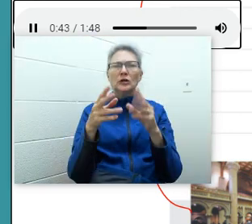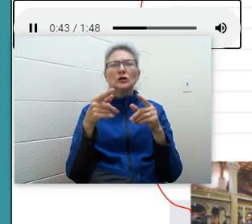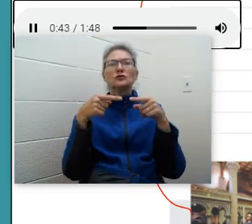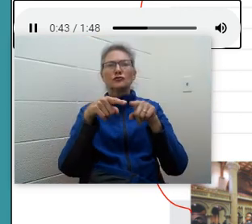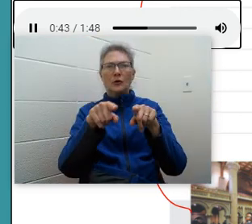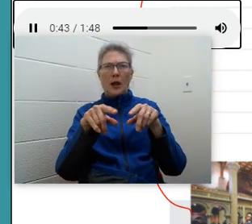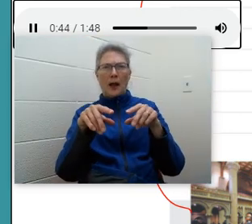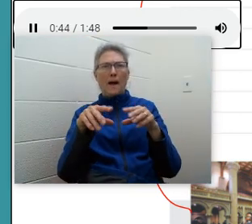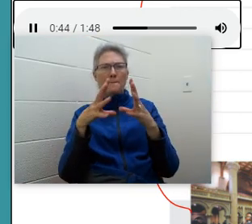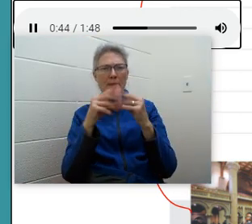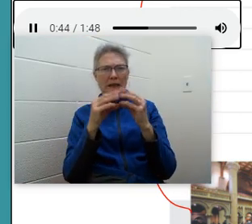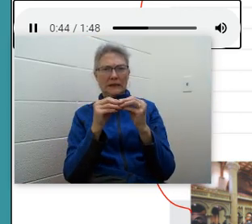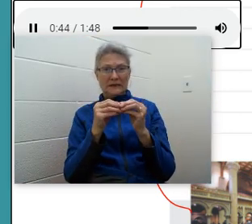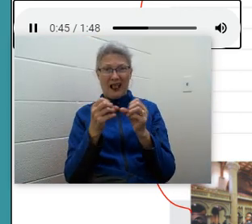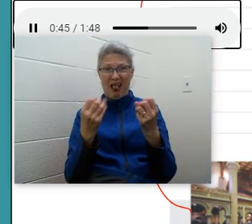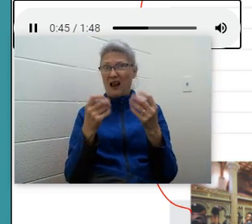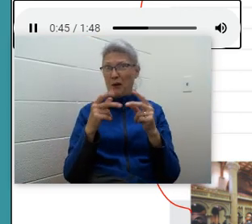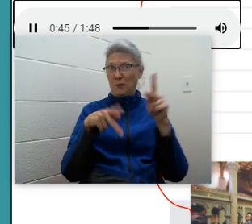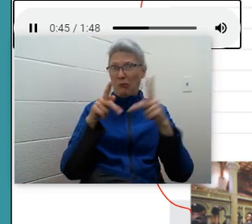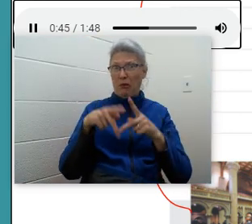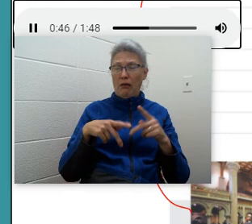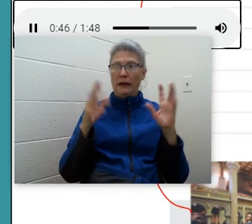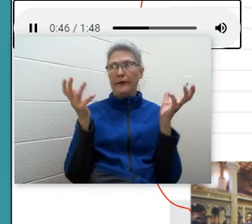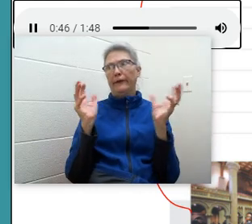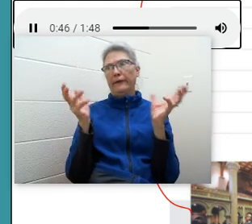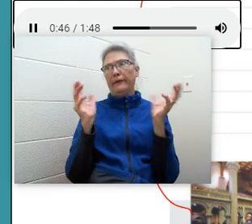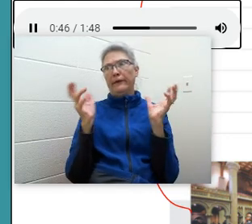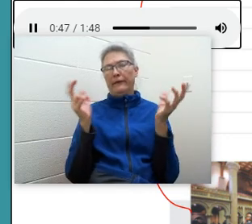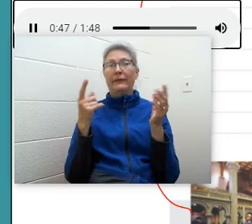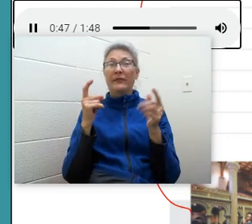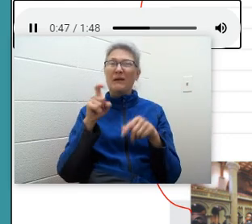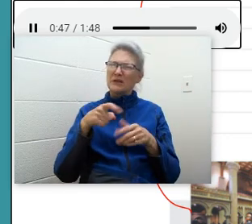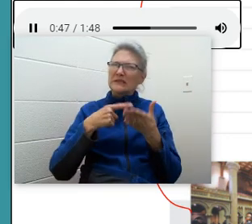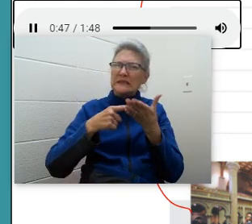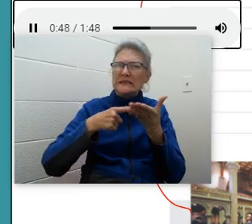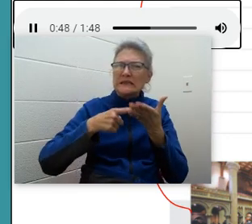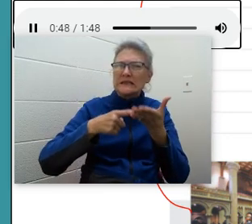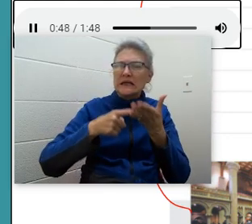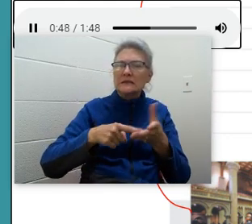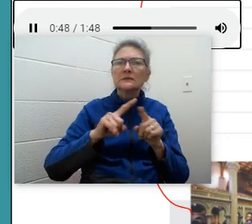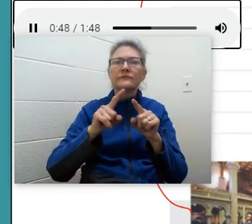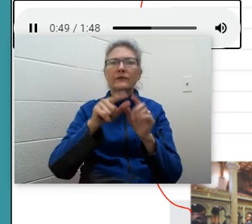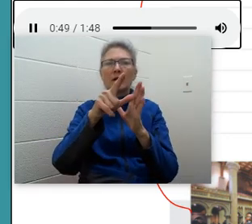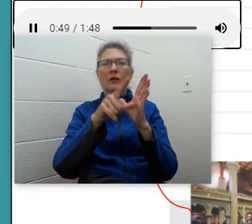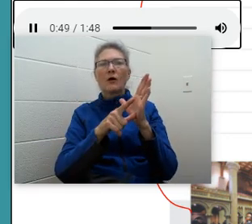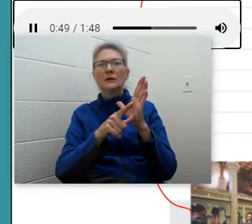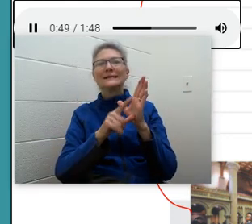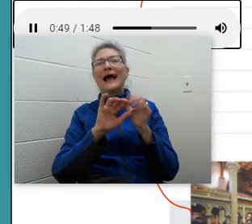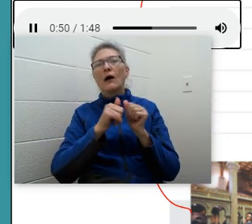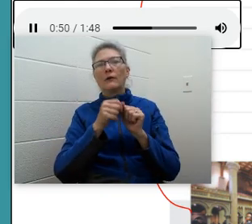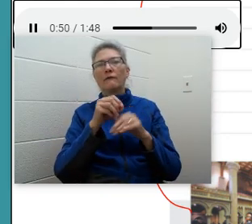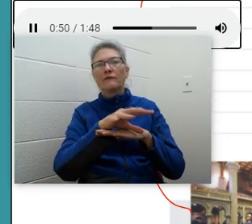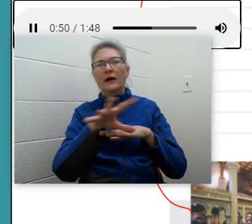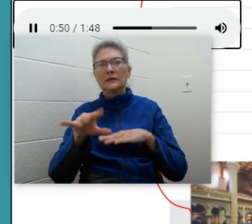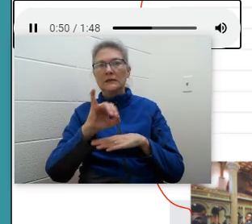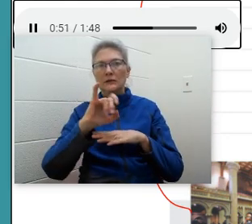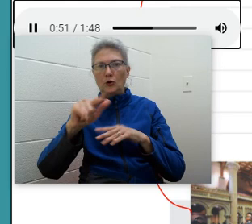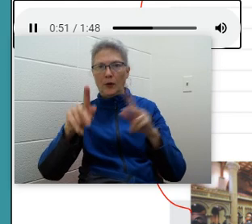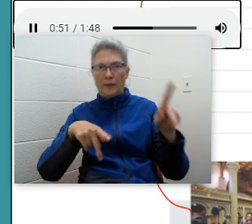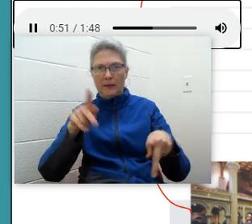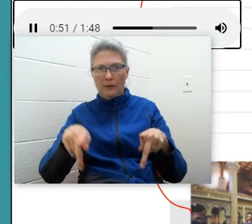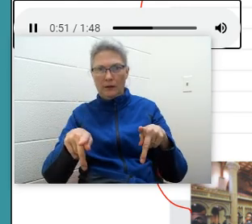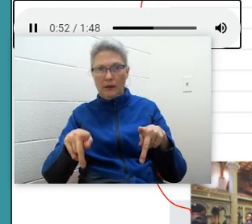people talking to each other. So they must have to discuss different laws and how it affects Illinois.